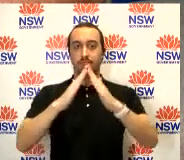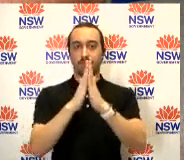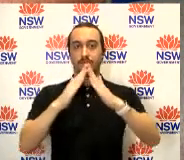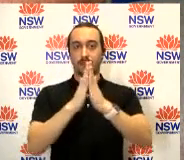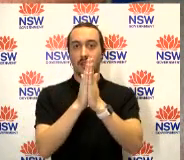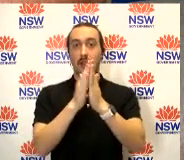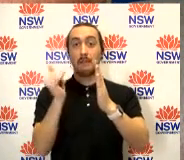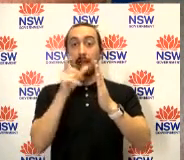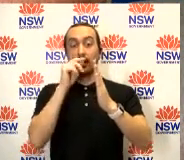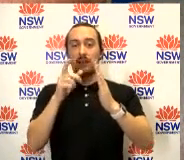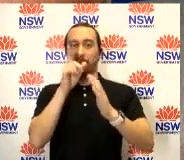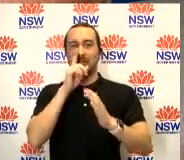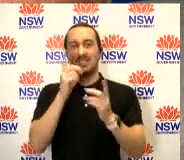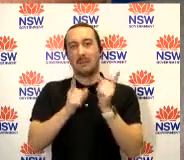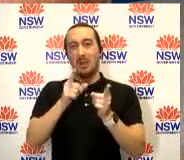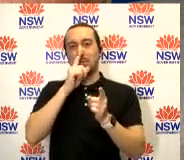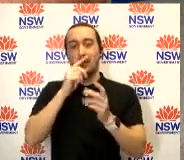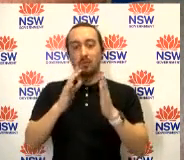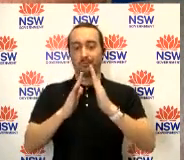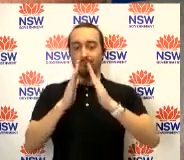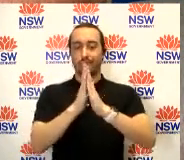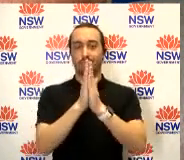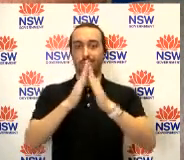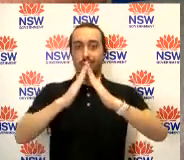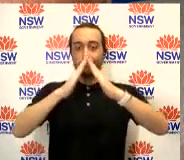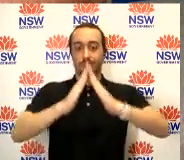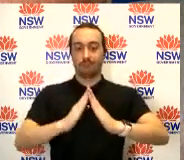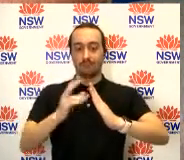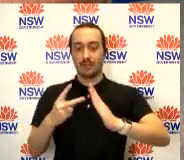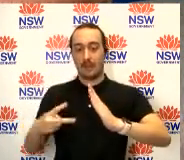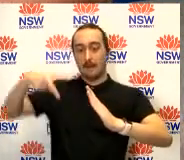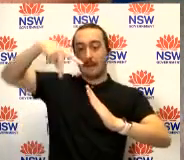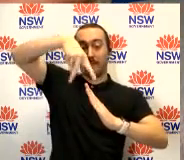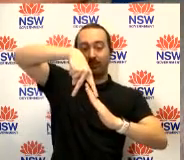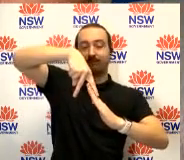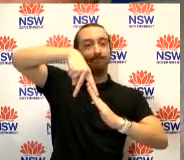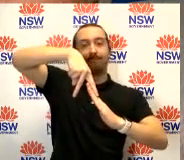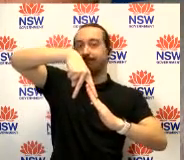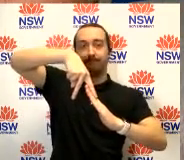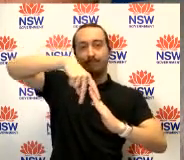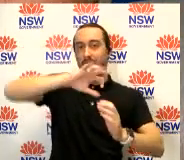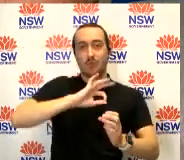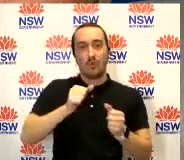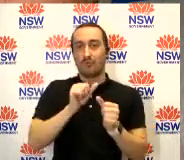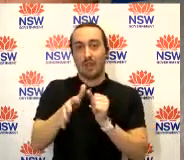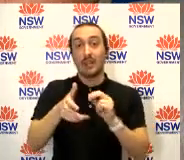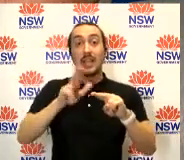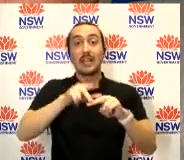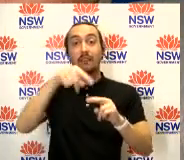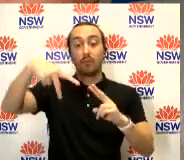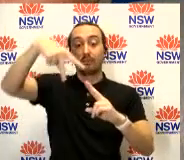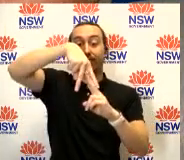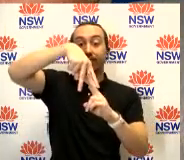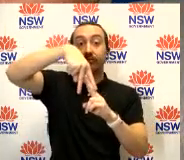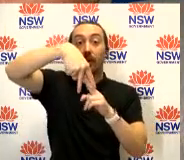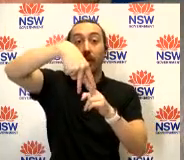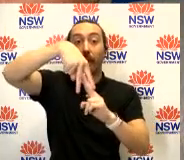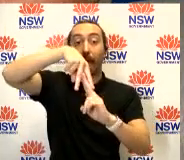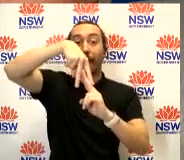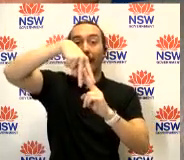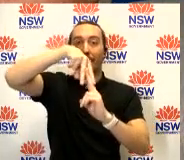going to fall on you. You could hit something on the ground apart from your head hitting the concrete. So no straddling